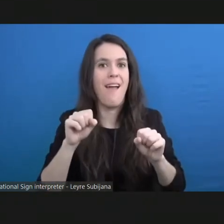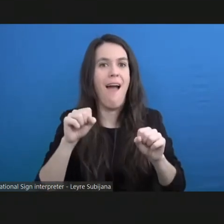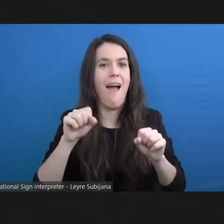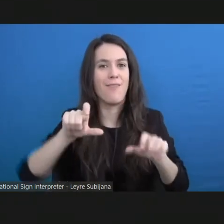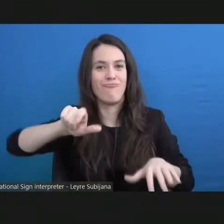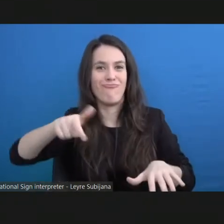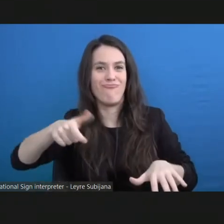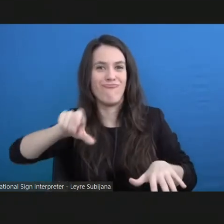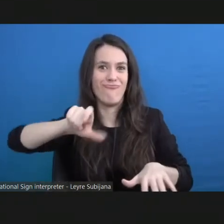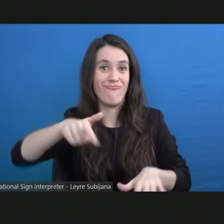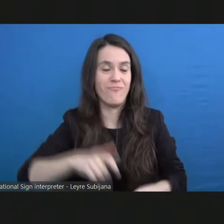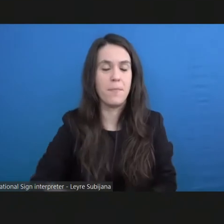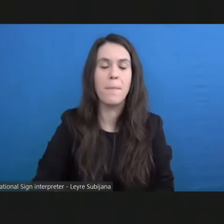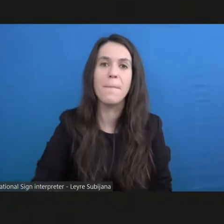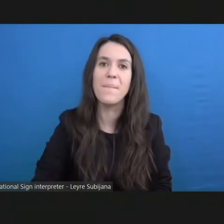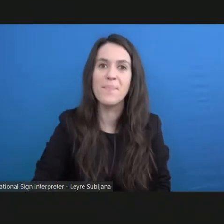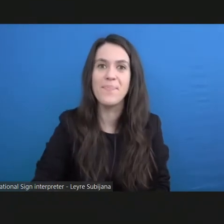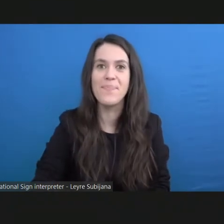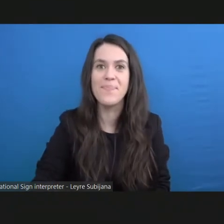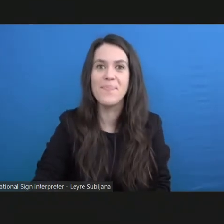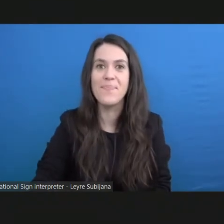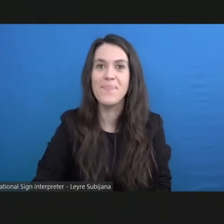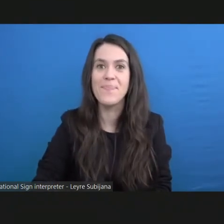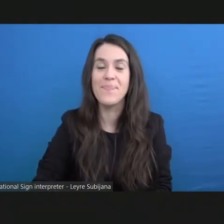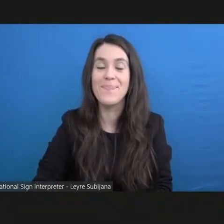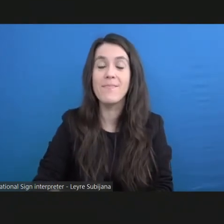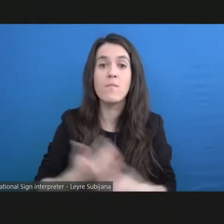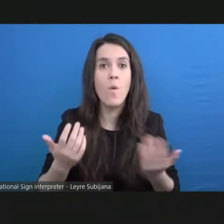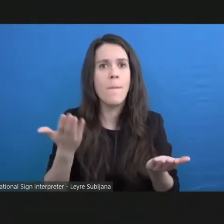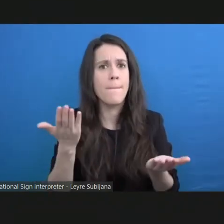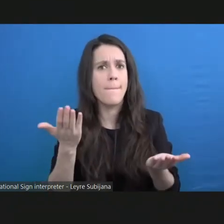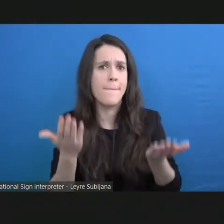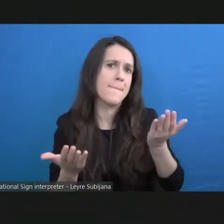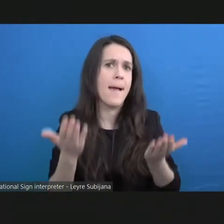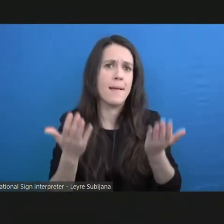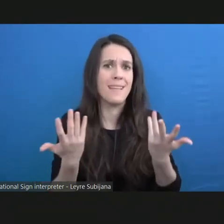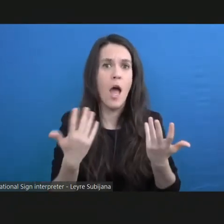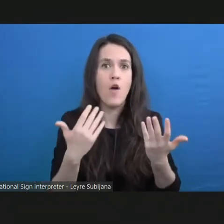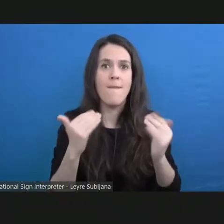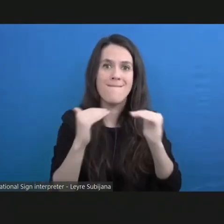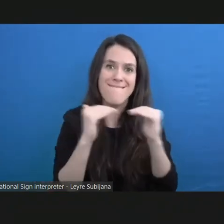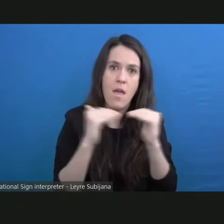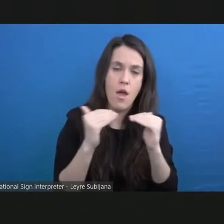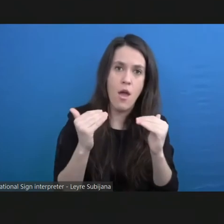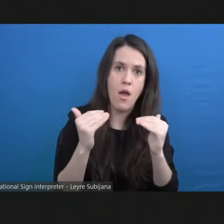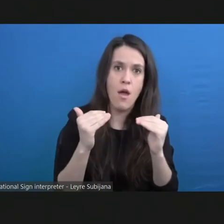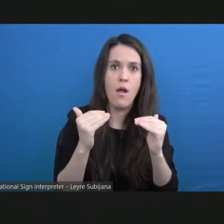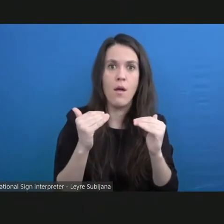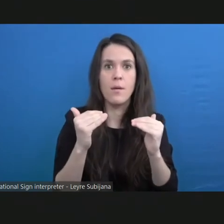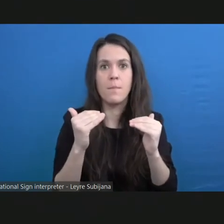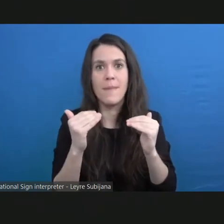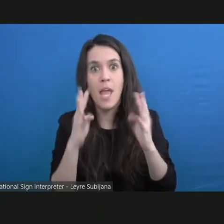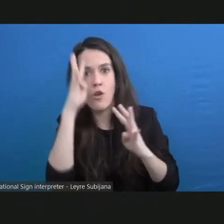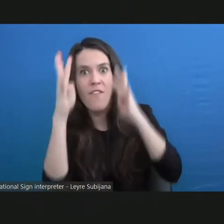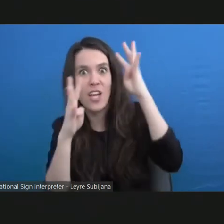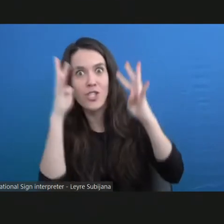Getting the balance right between fairness, precision regulation, innovation, diversity, and